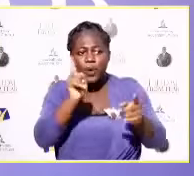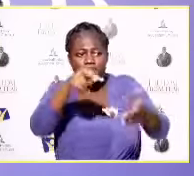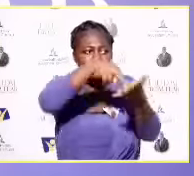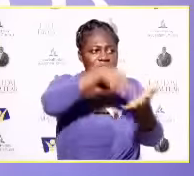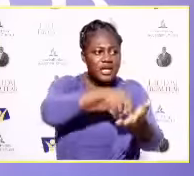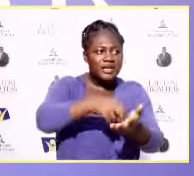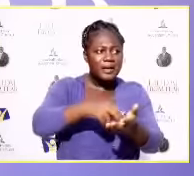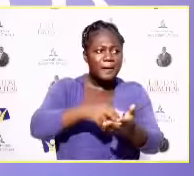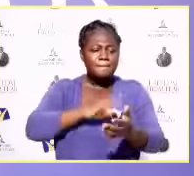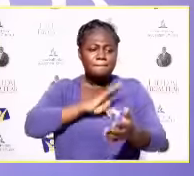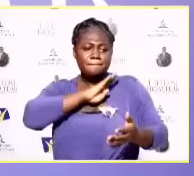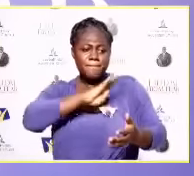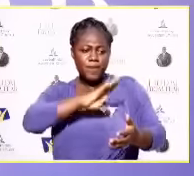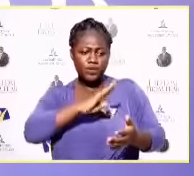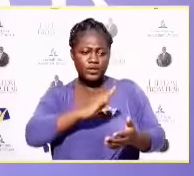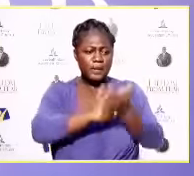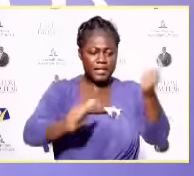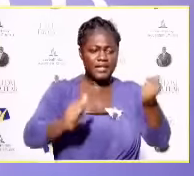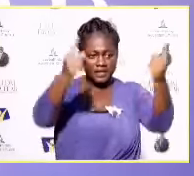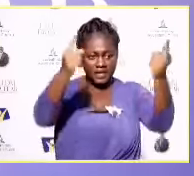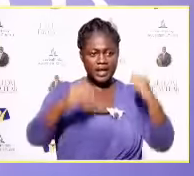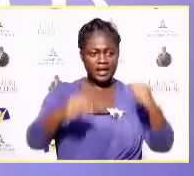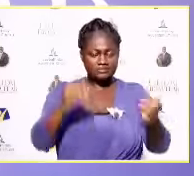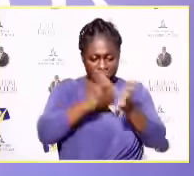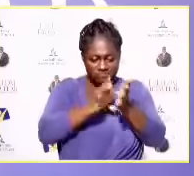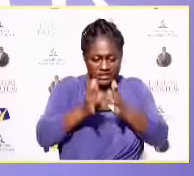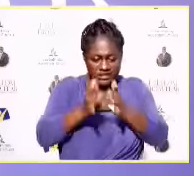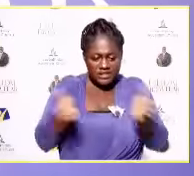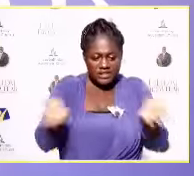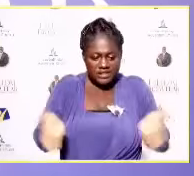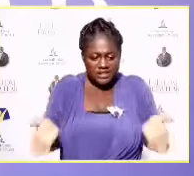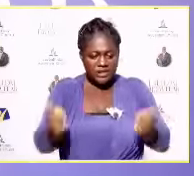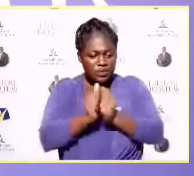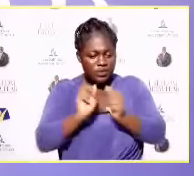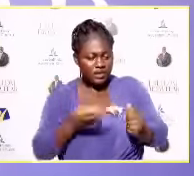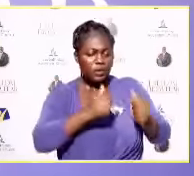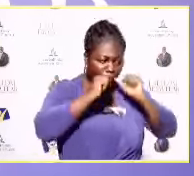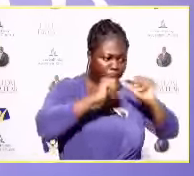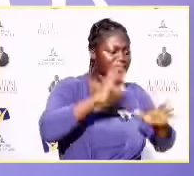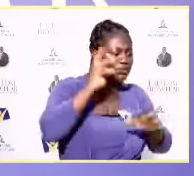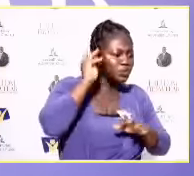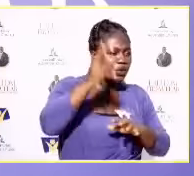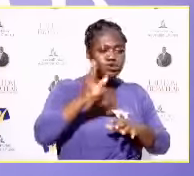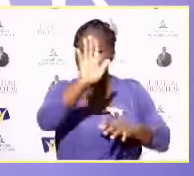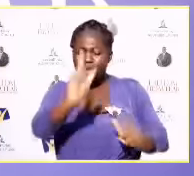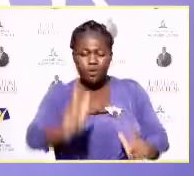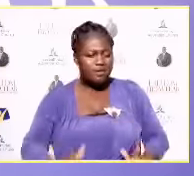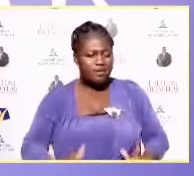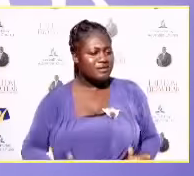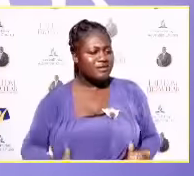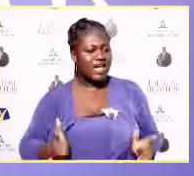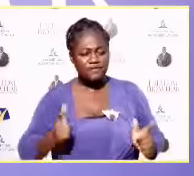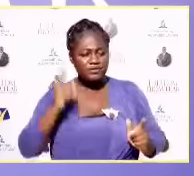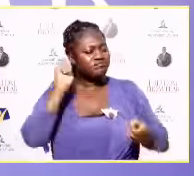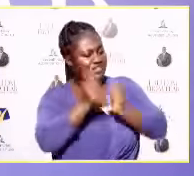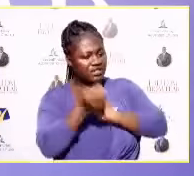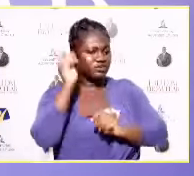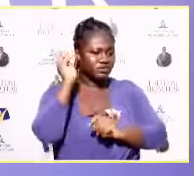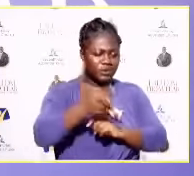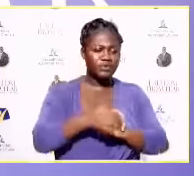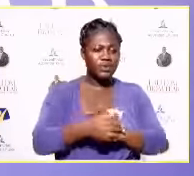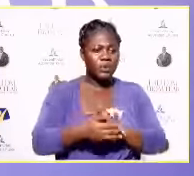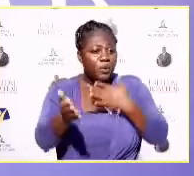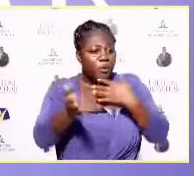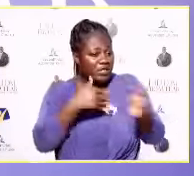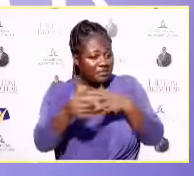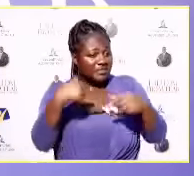Come. Come, sister, come. God bless you. Yes, Jesus. I am willing to keep the